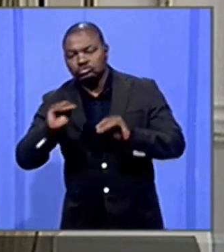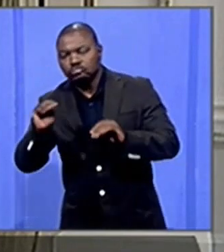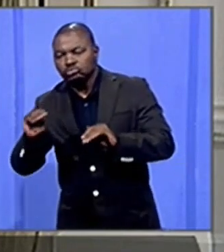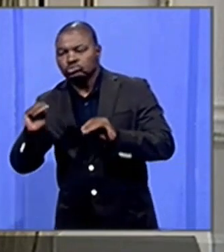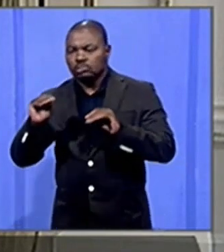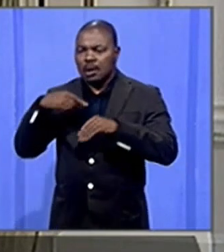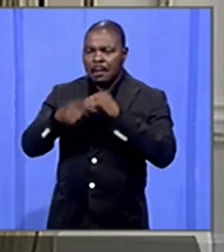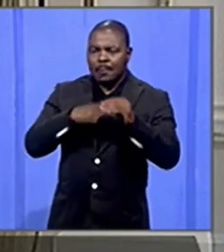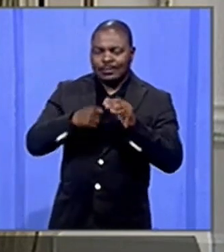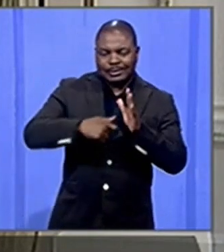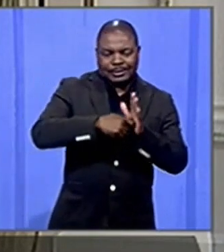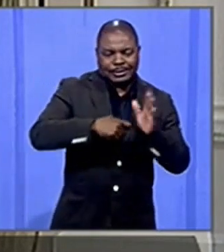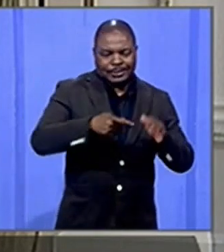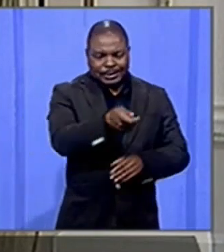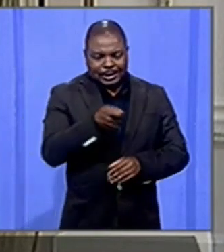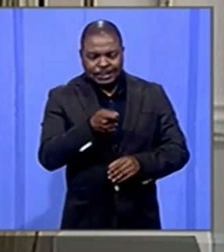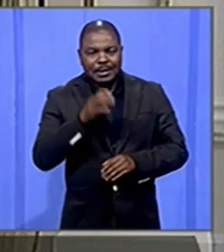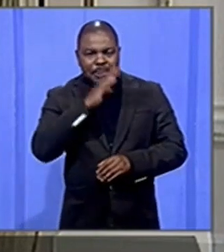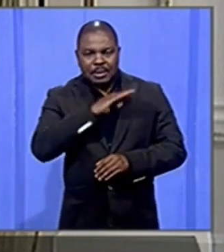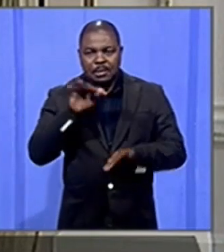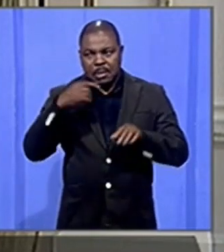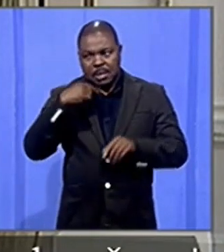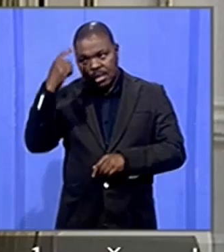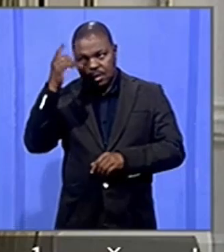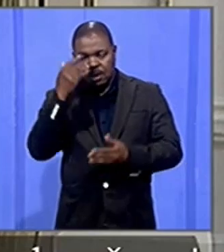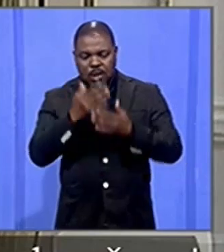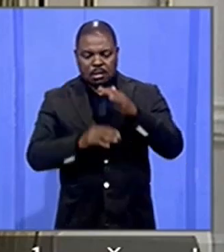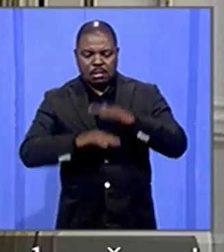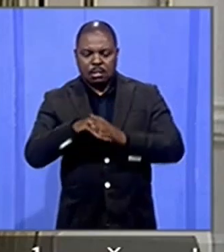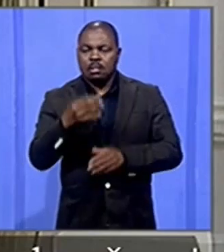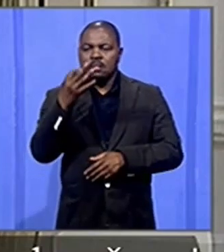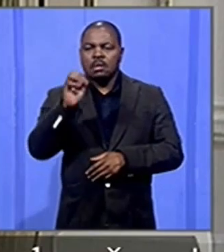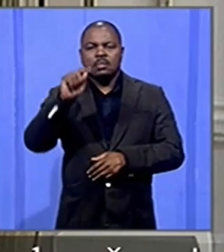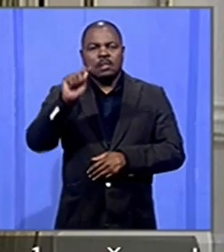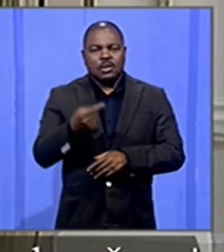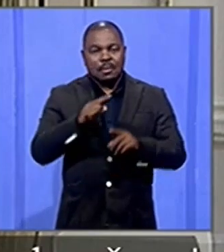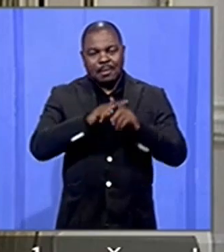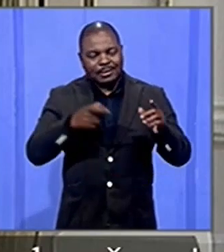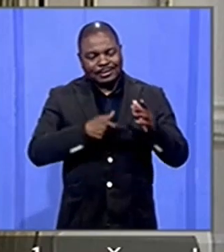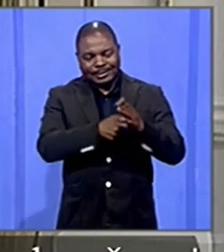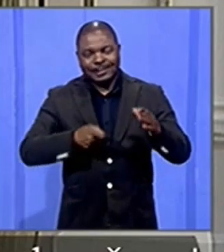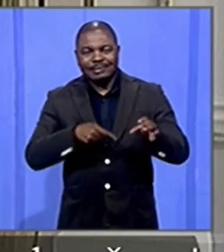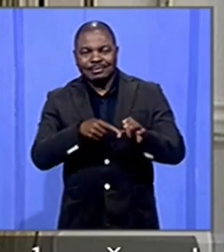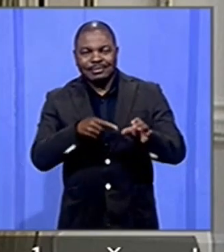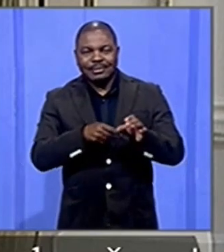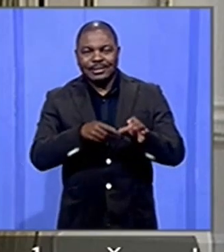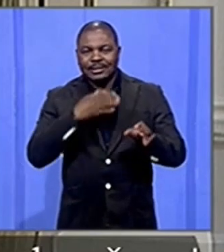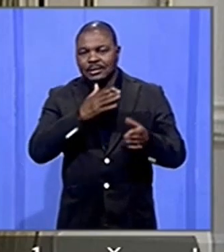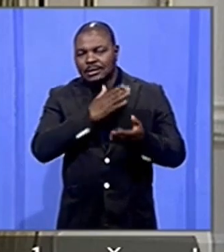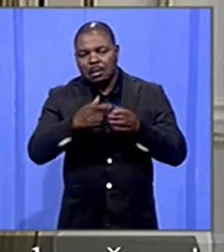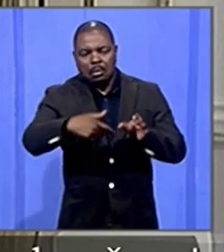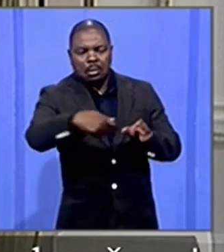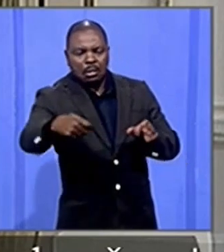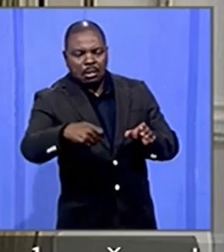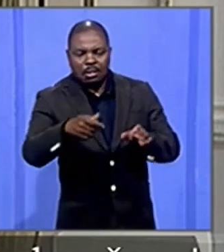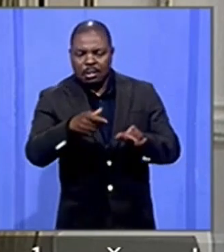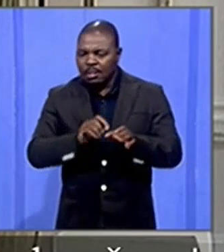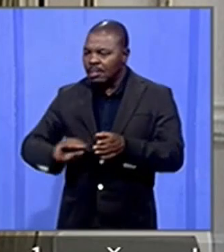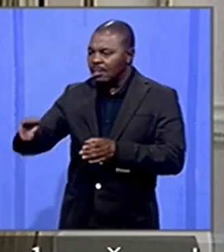the two-pot system. So workers think they'll be getting, for example, a maximum of 30,000, whereas they'll be taxed and then they'll receive about 19,000 if we use